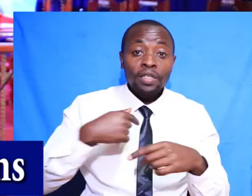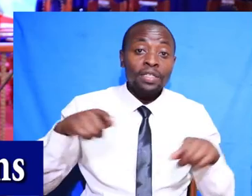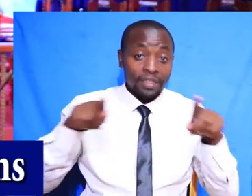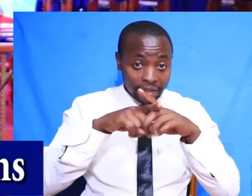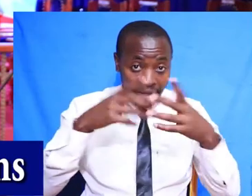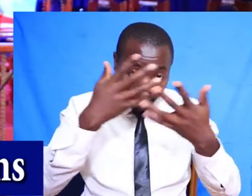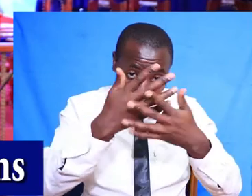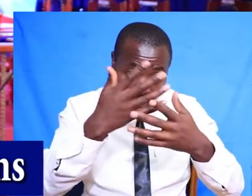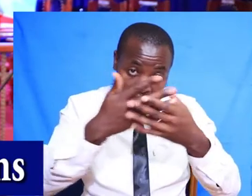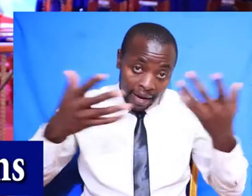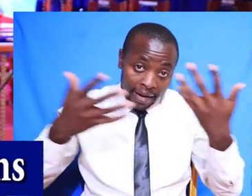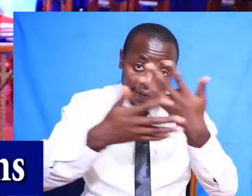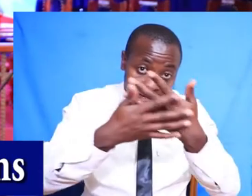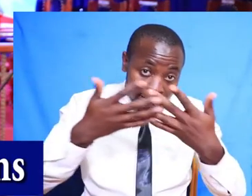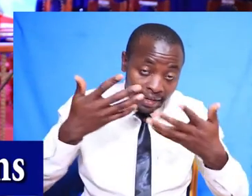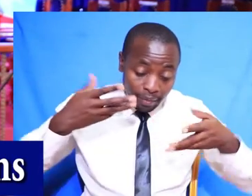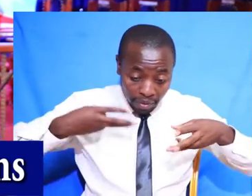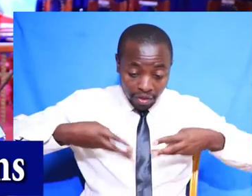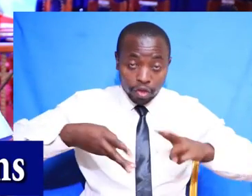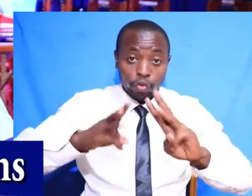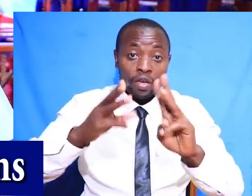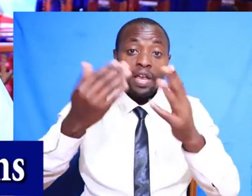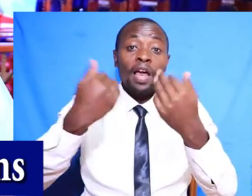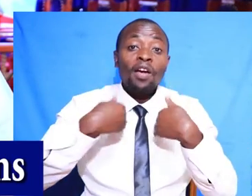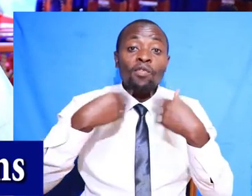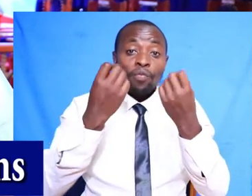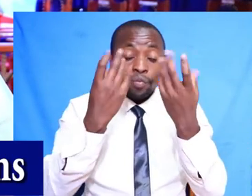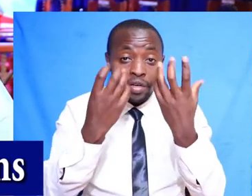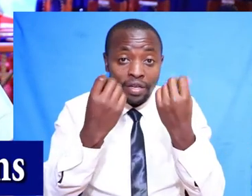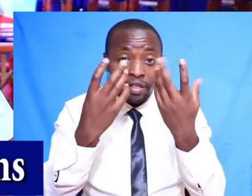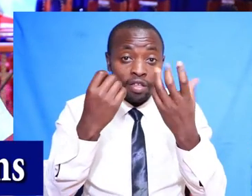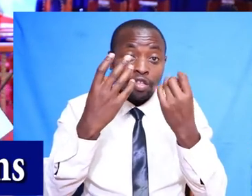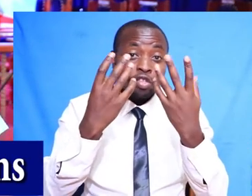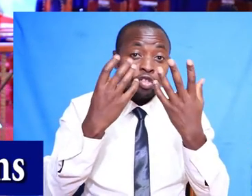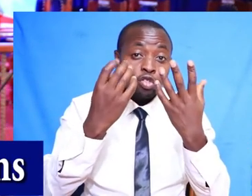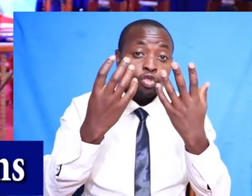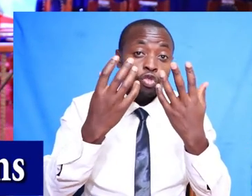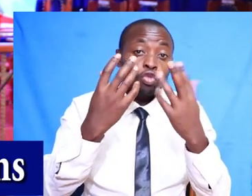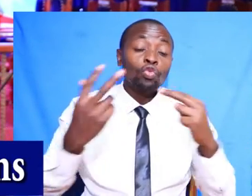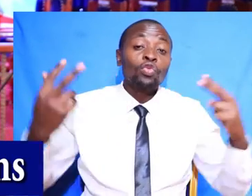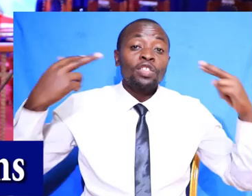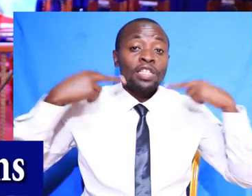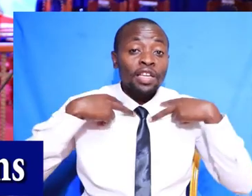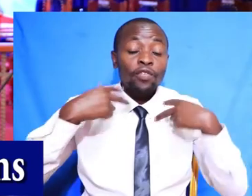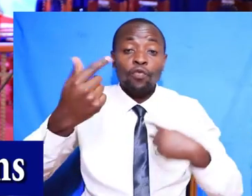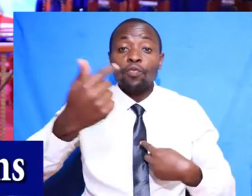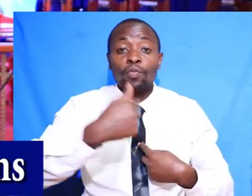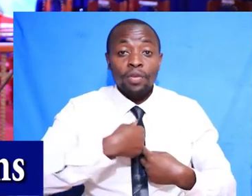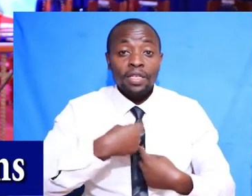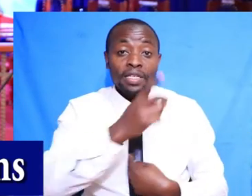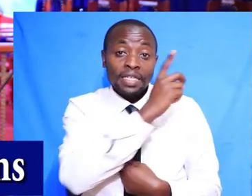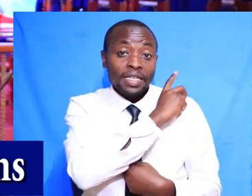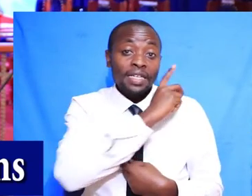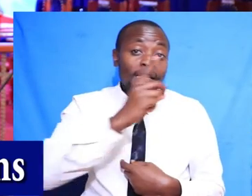the wayside. They have set traps for me. And David prayed